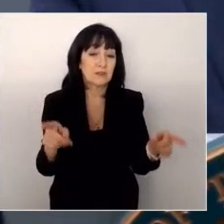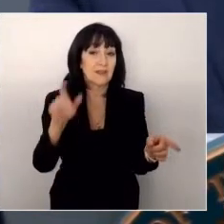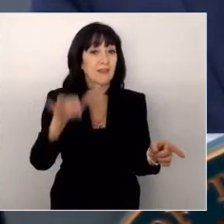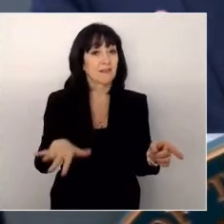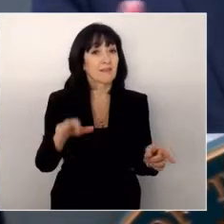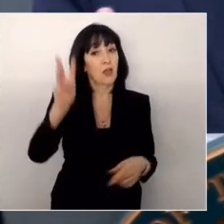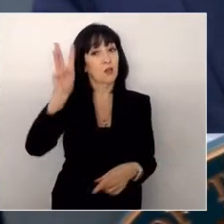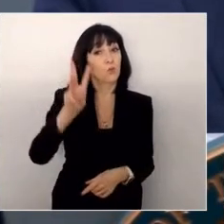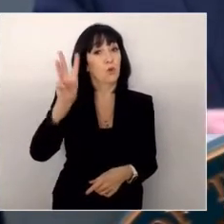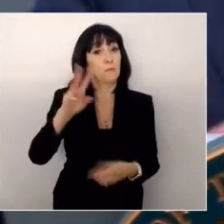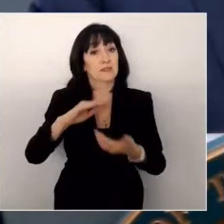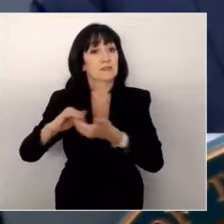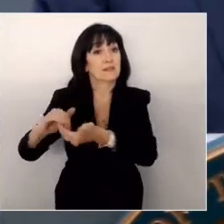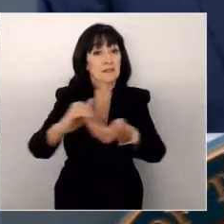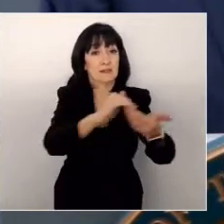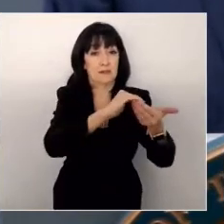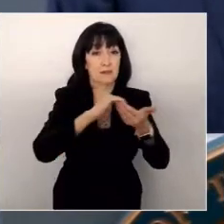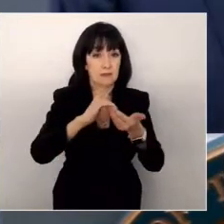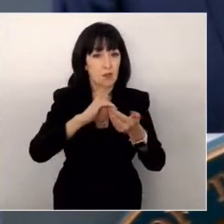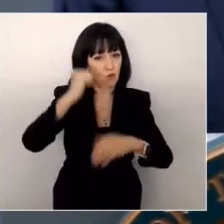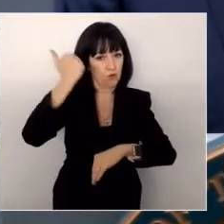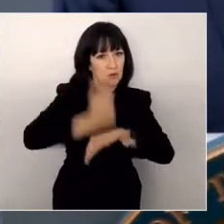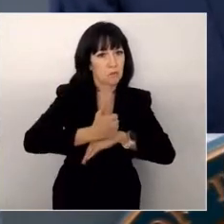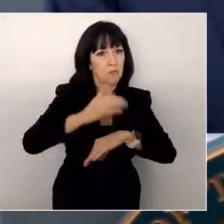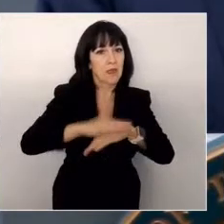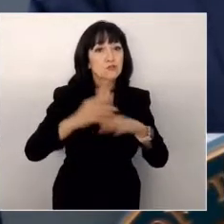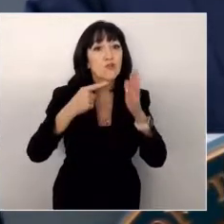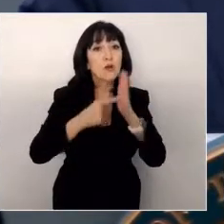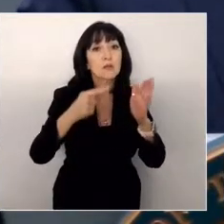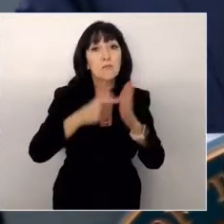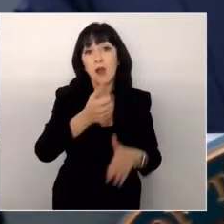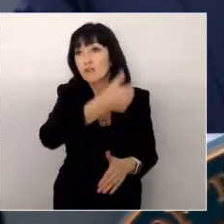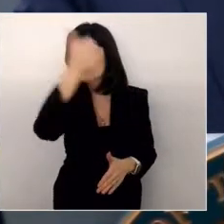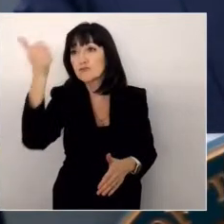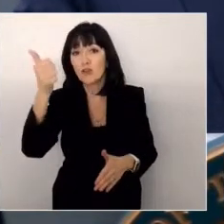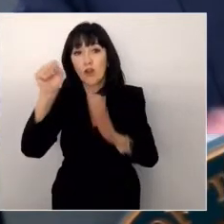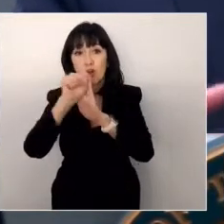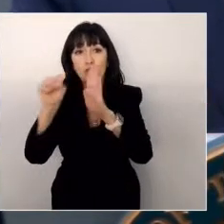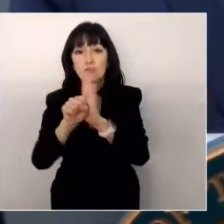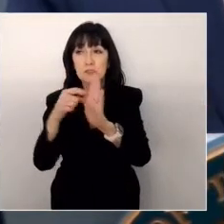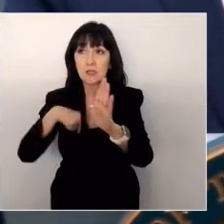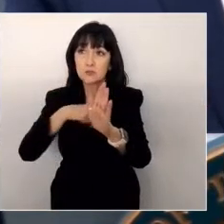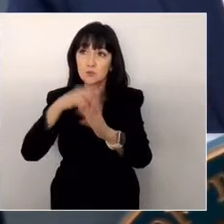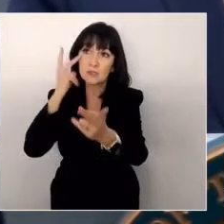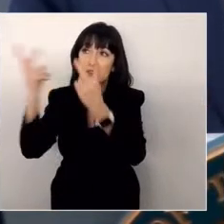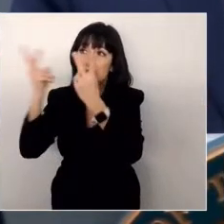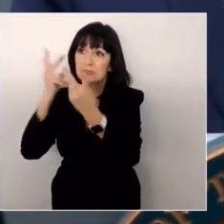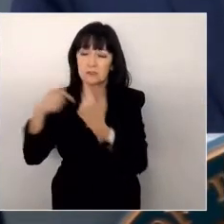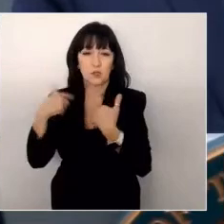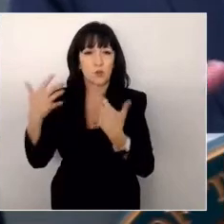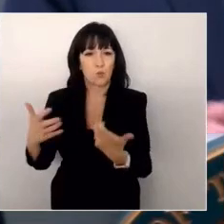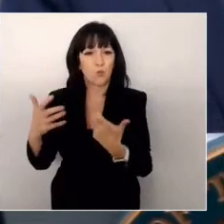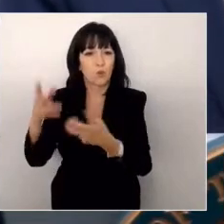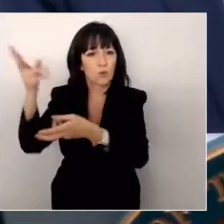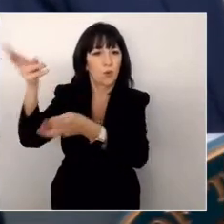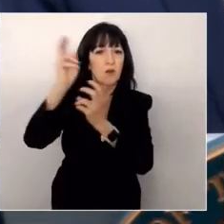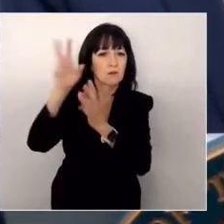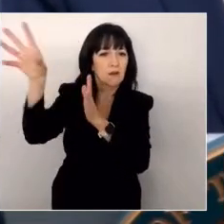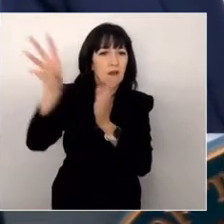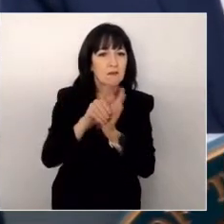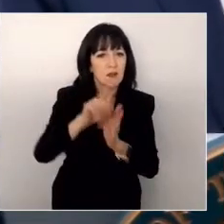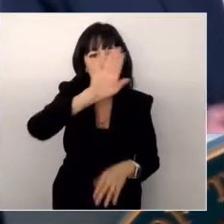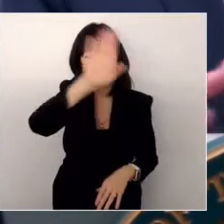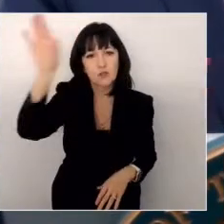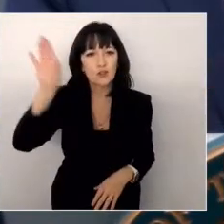is based on models we've seen successful in other parts of the country. And so we're asking districts that serve our students in the